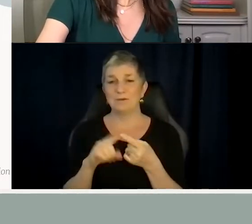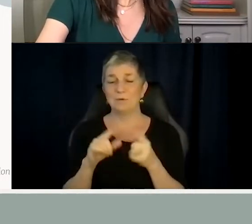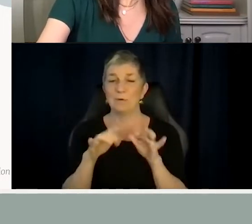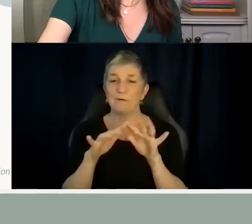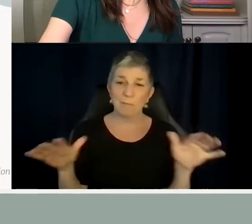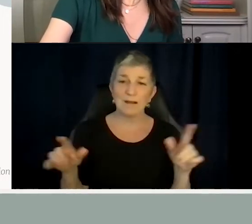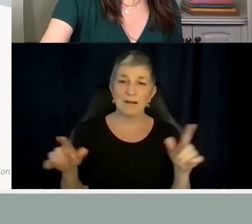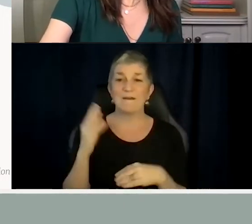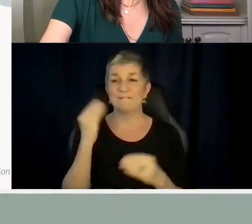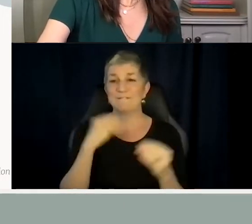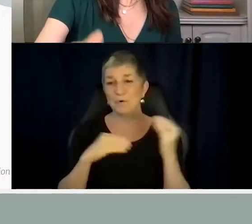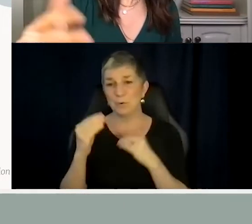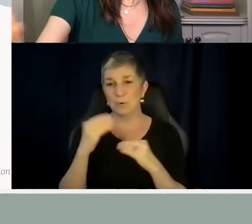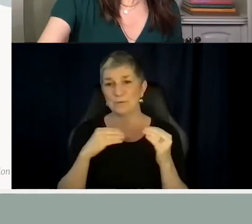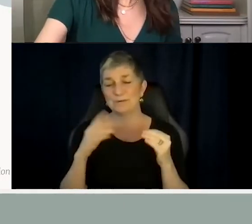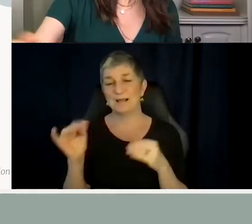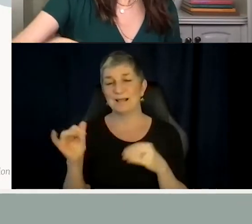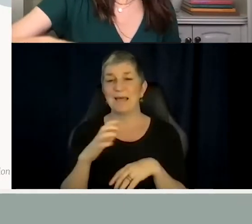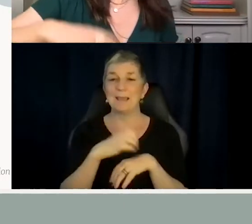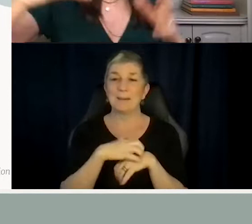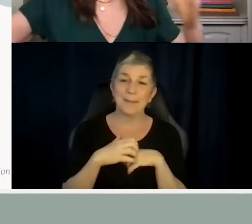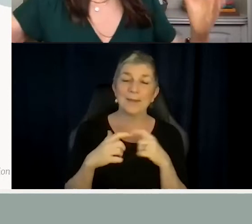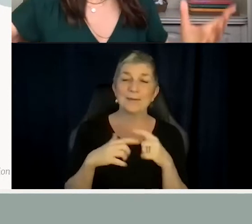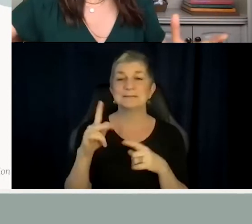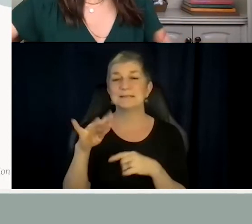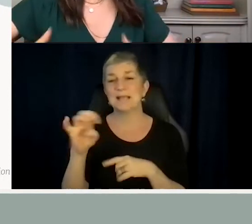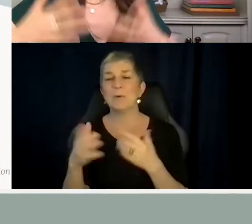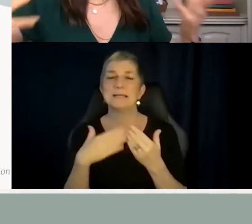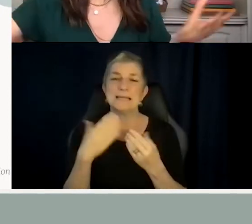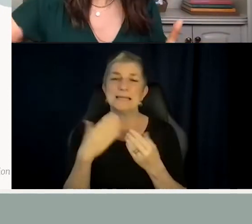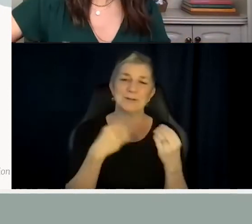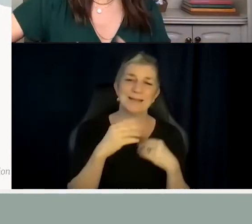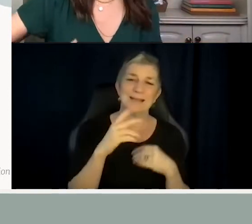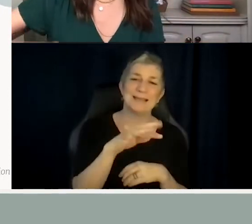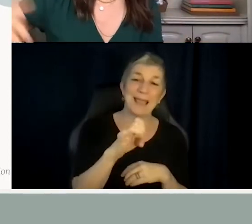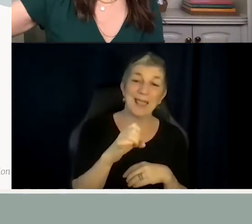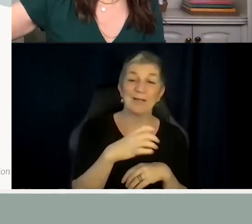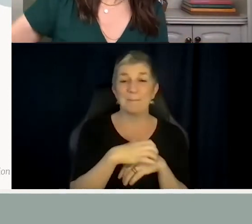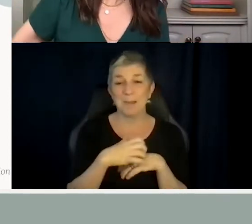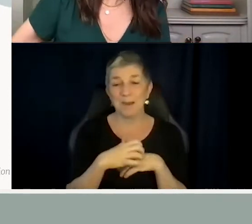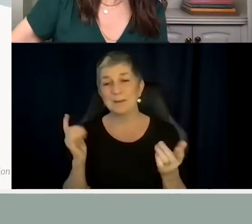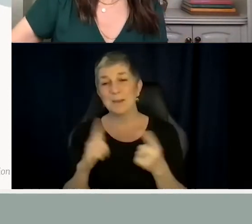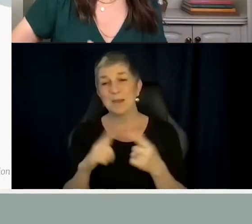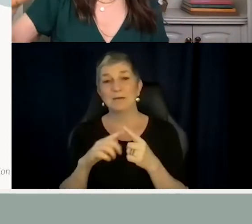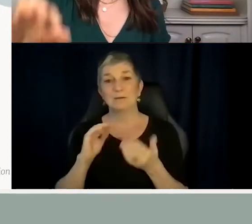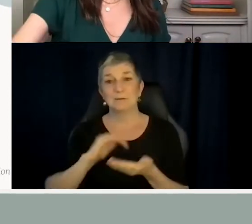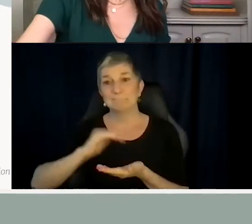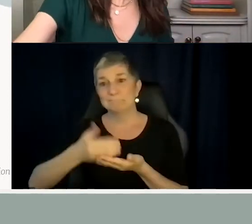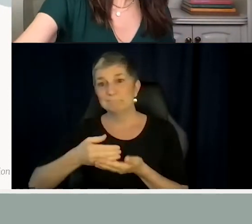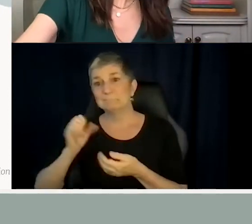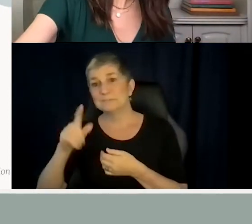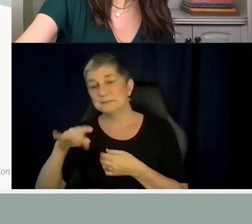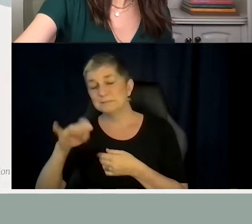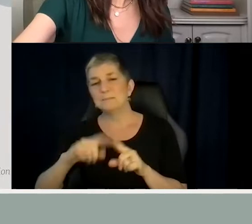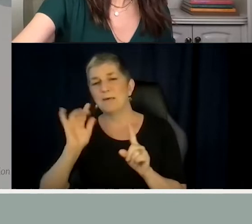of foods like berries and kale. Of course, it's easier to eat kale and berries compared to the volume of spice, but